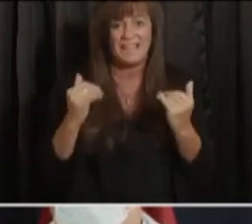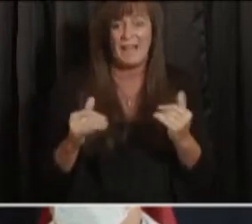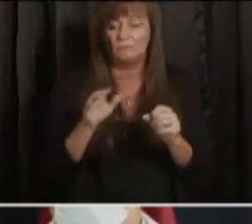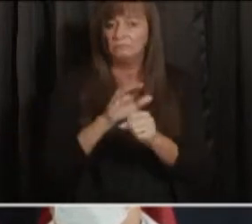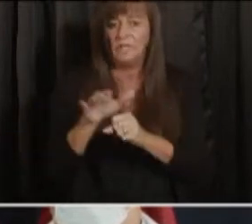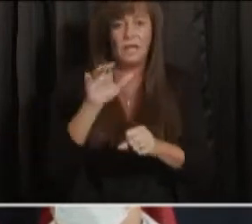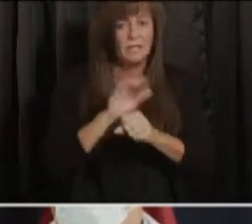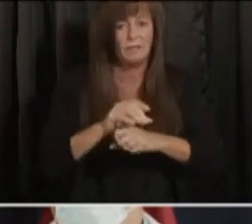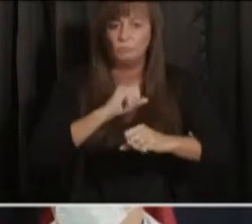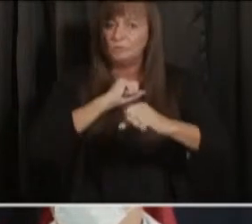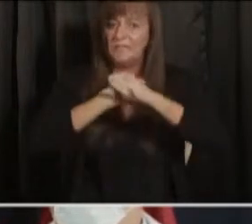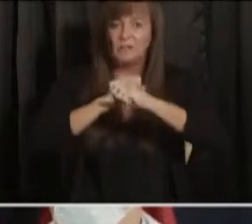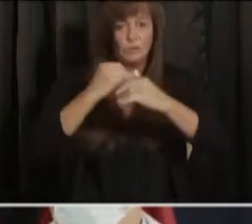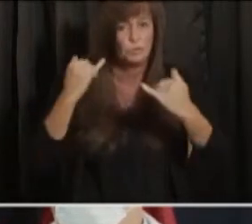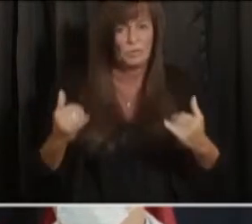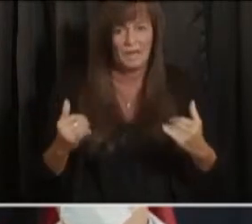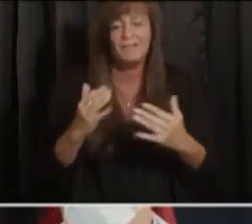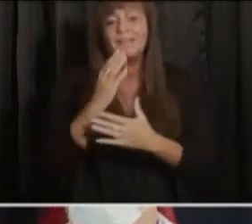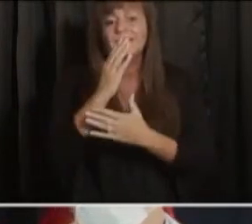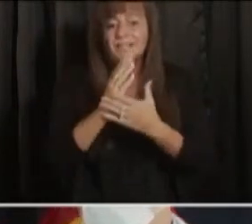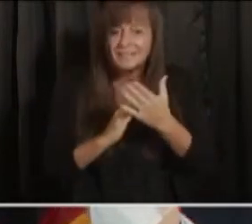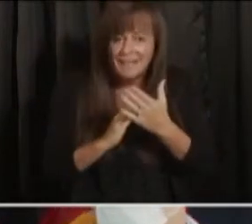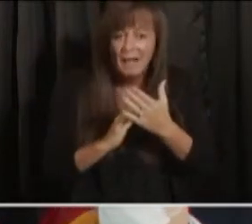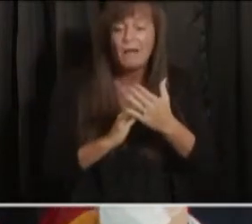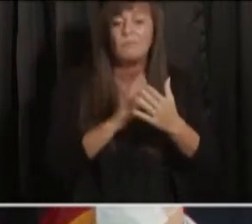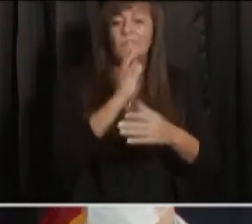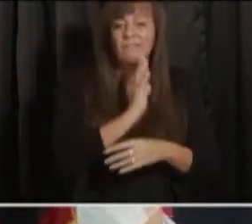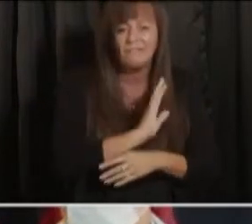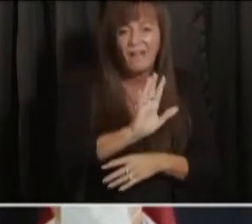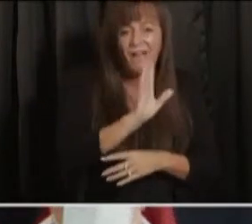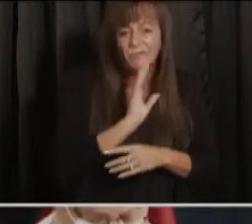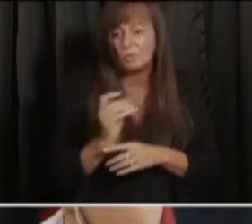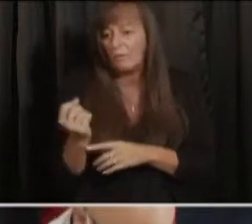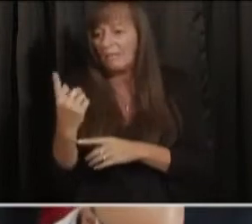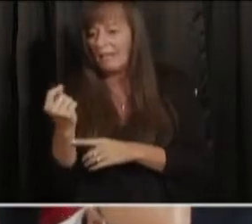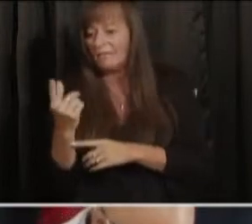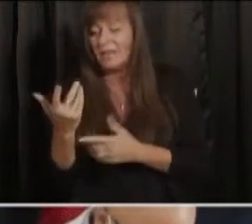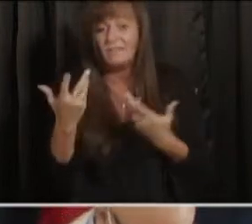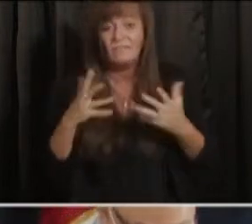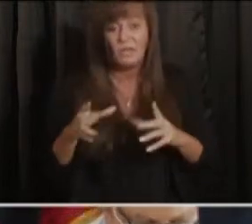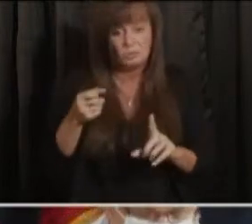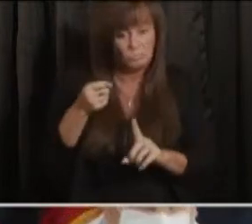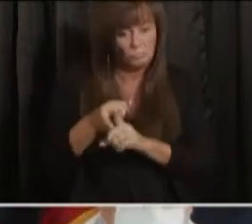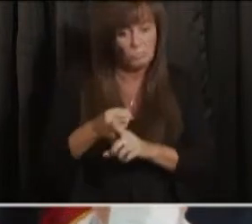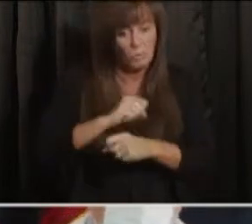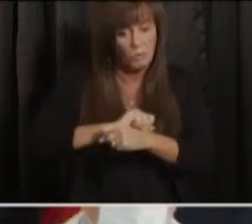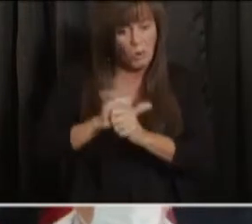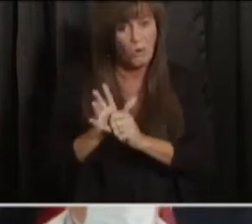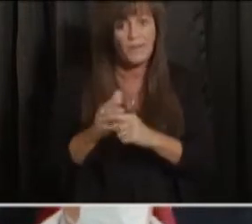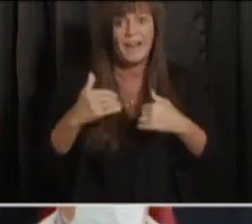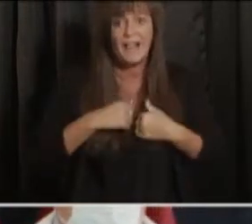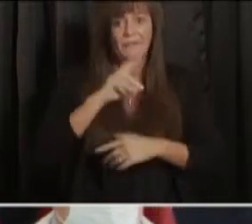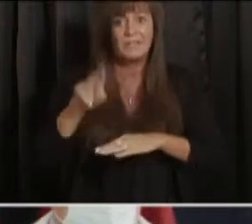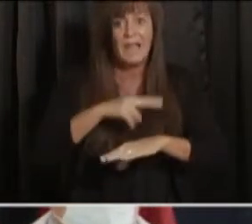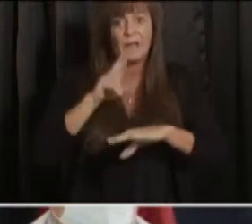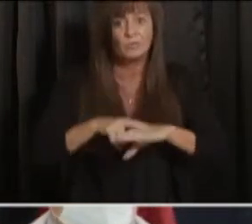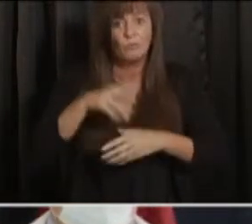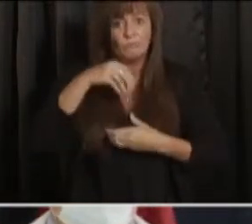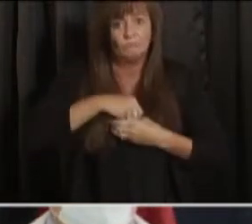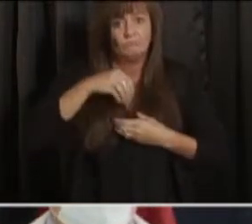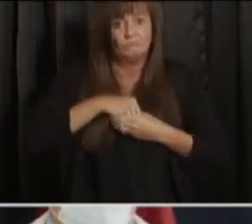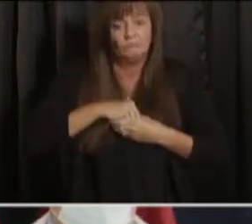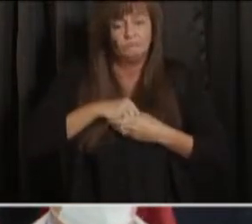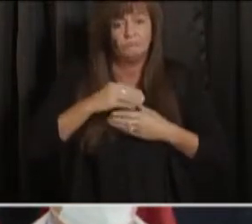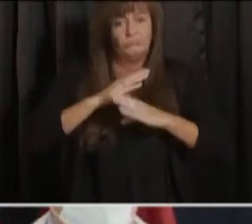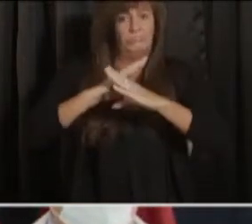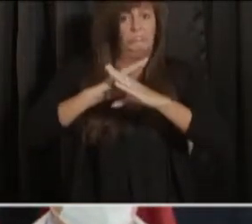There's some in 5 to 11 that had COVID and might have natural immunity for some period of time, but it is a very low percentage